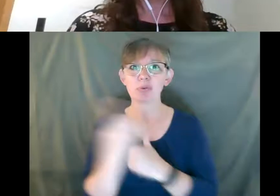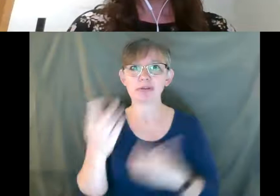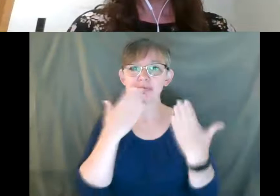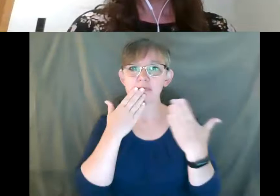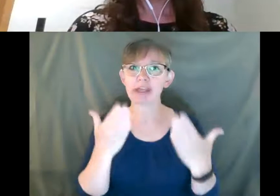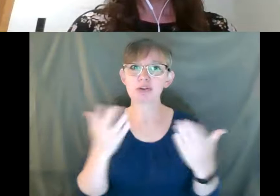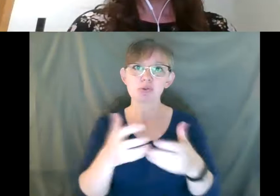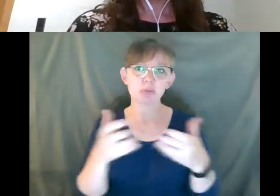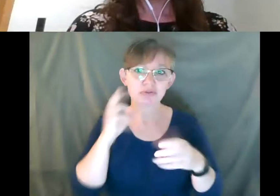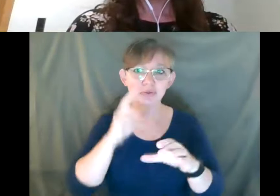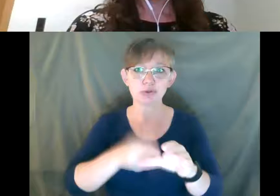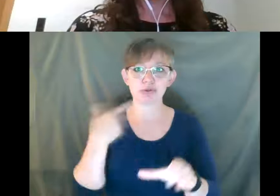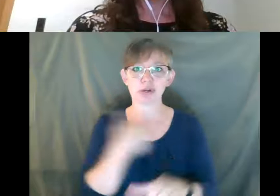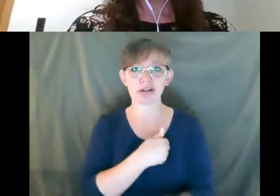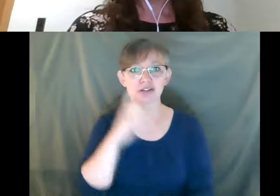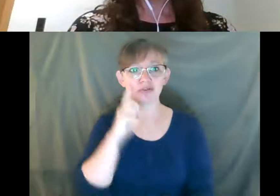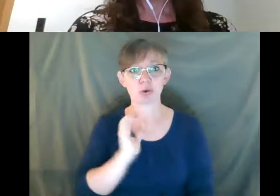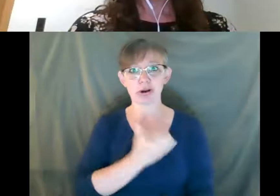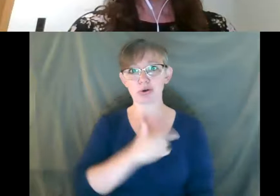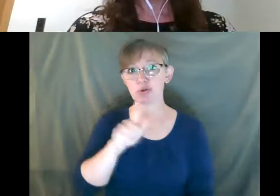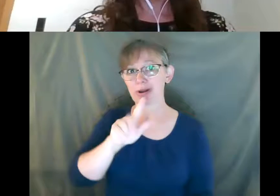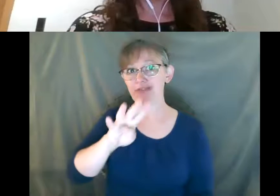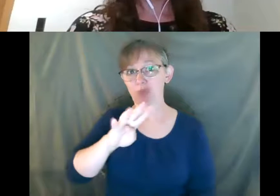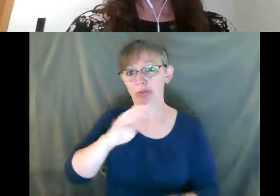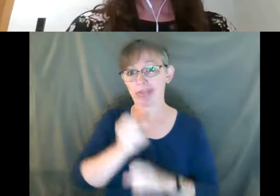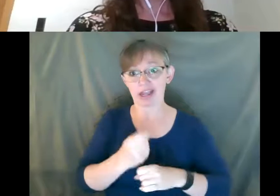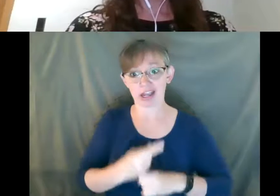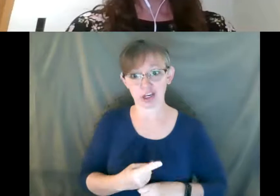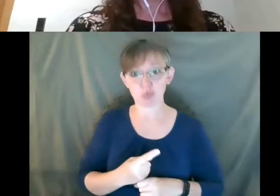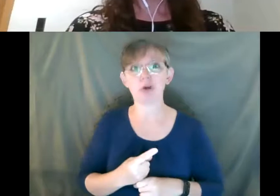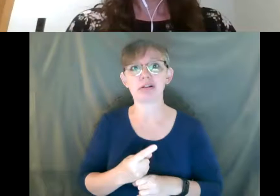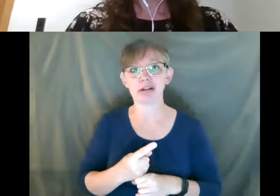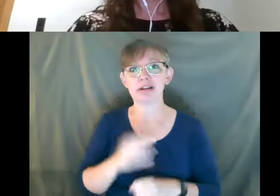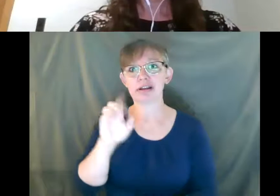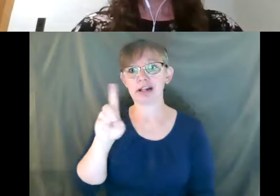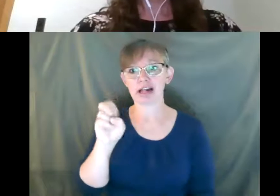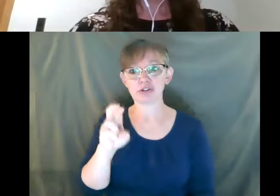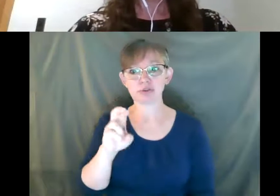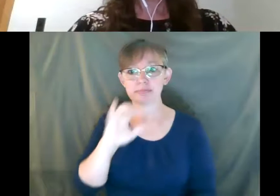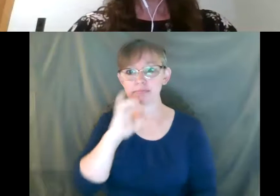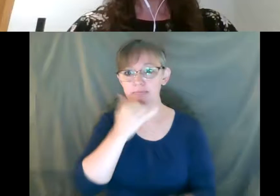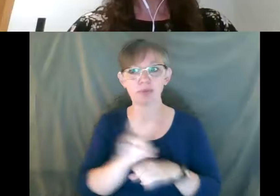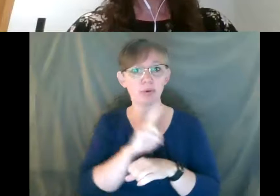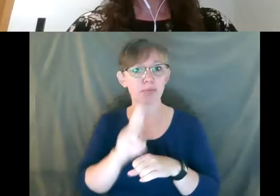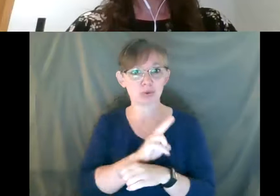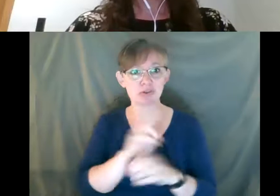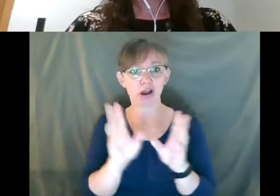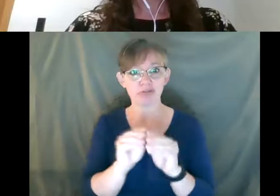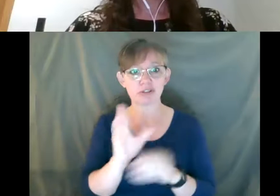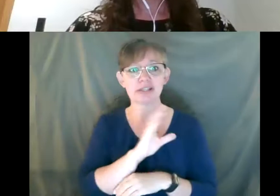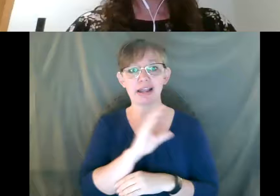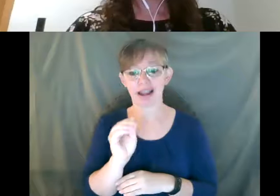so much for joining us for the 24th Annual Virtual Elder Abuse Conference, Evolving Interventions and